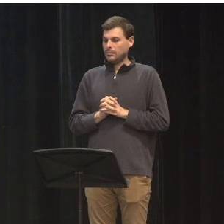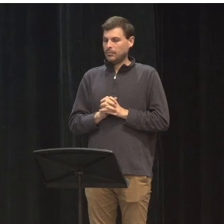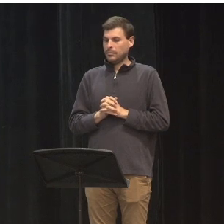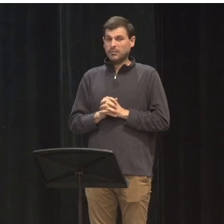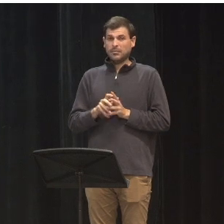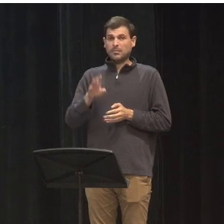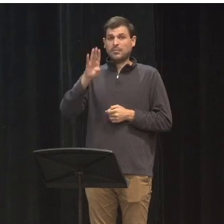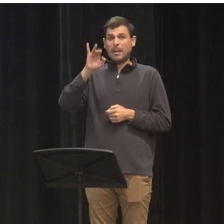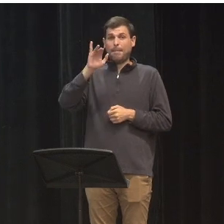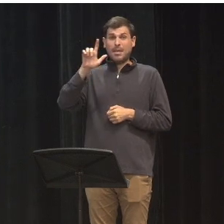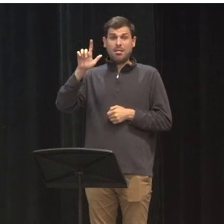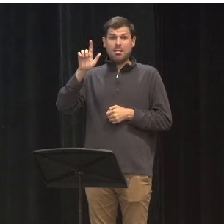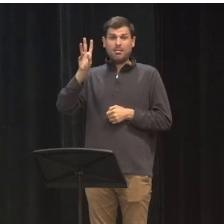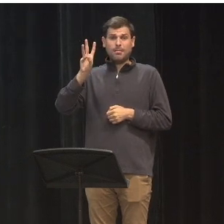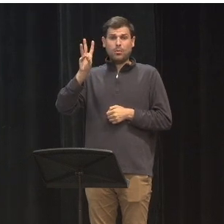Bill Wiedner.